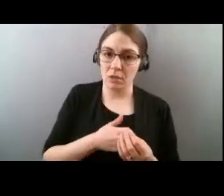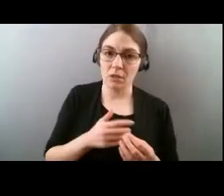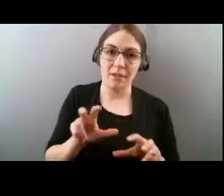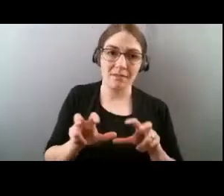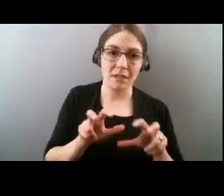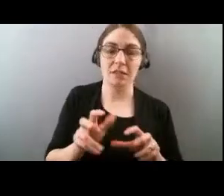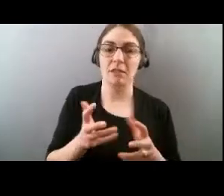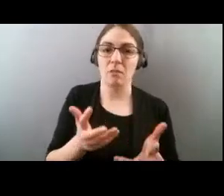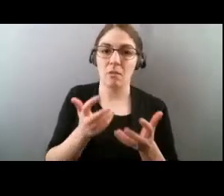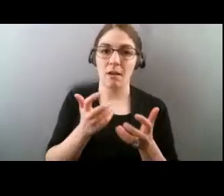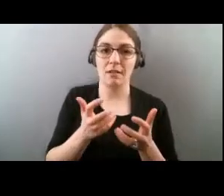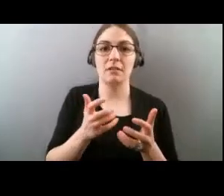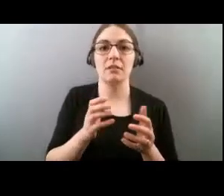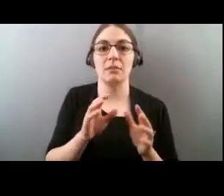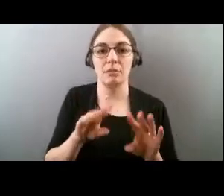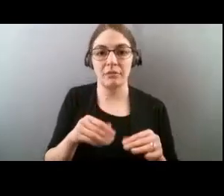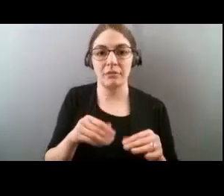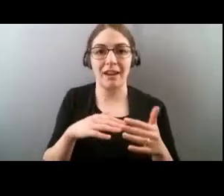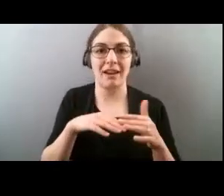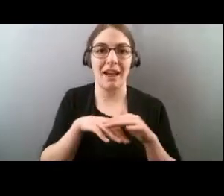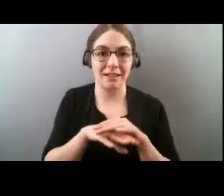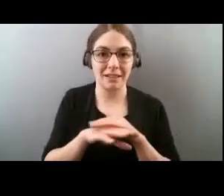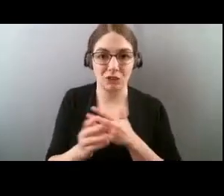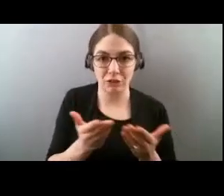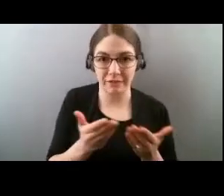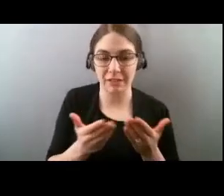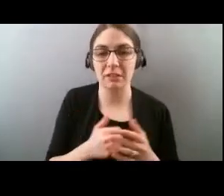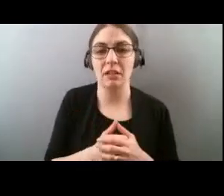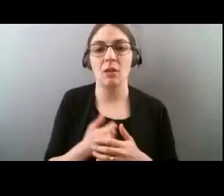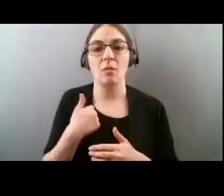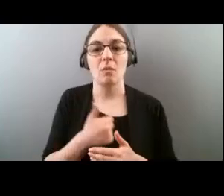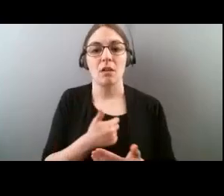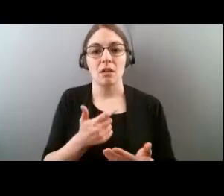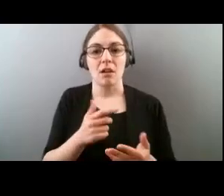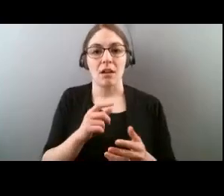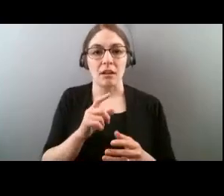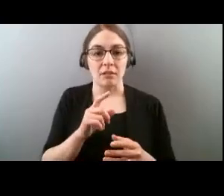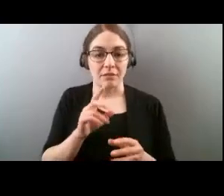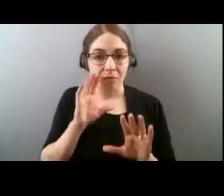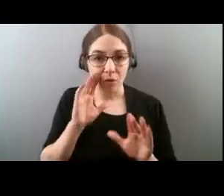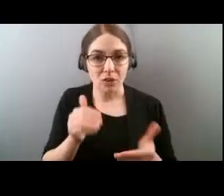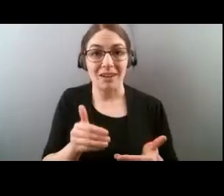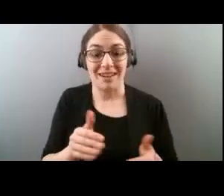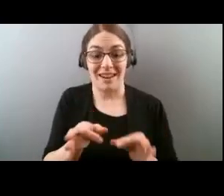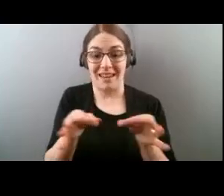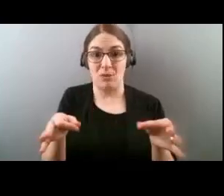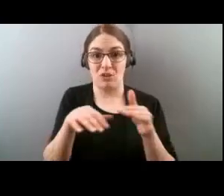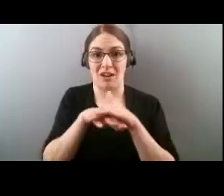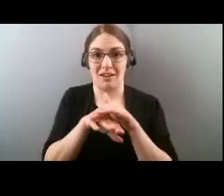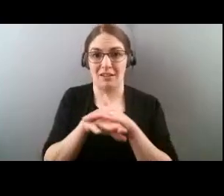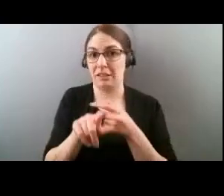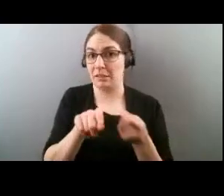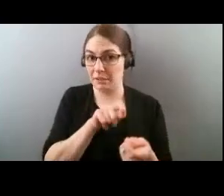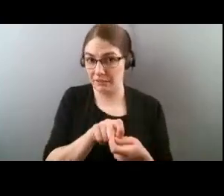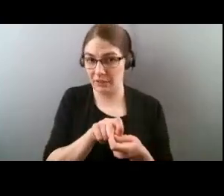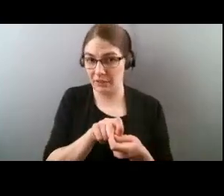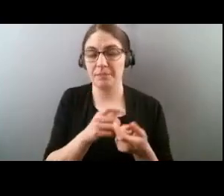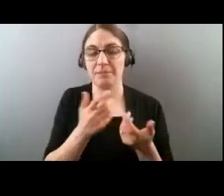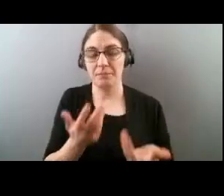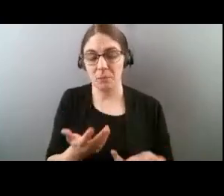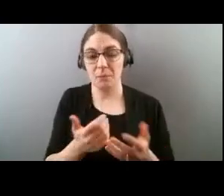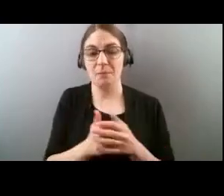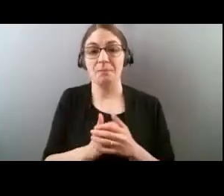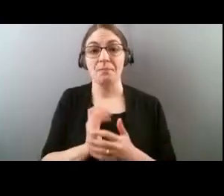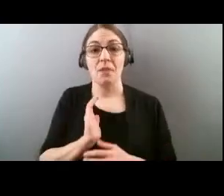access services, is invested in language access specifically. And so